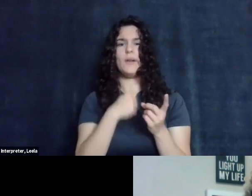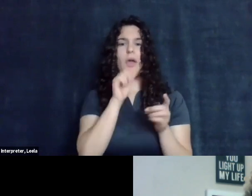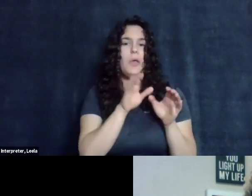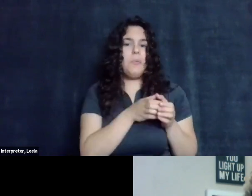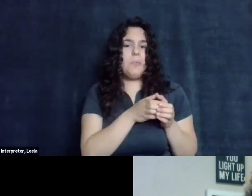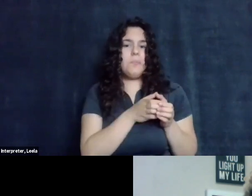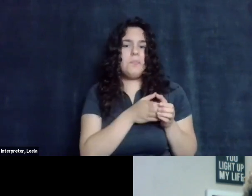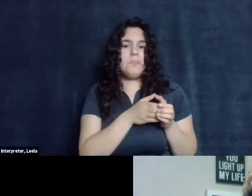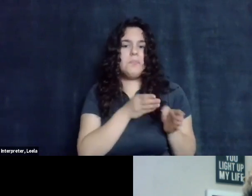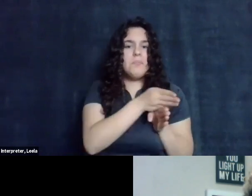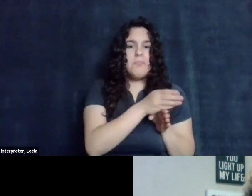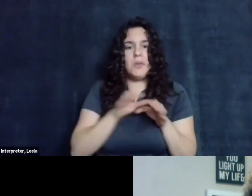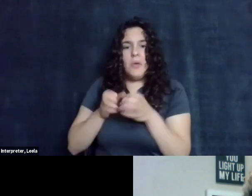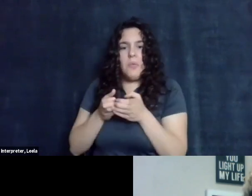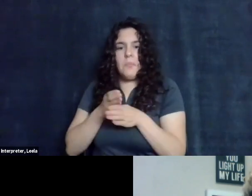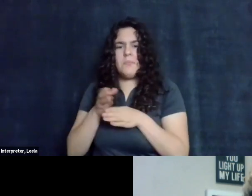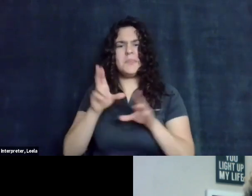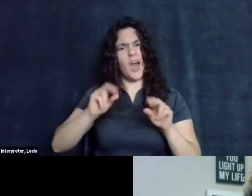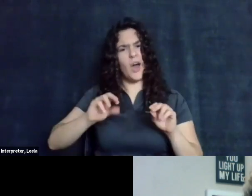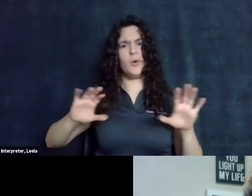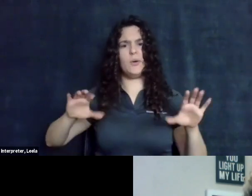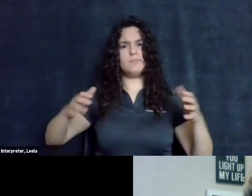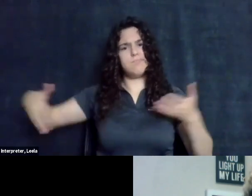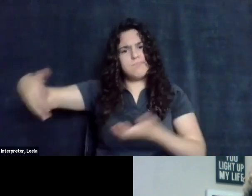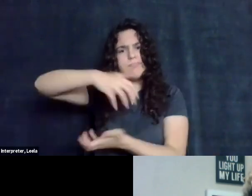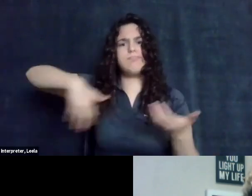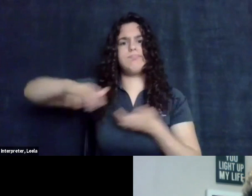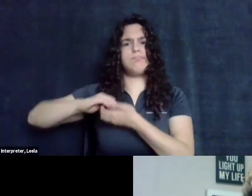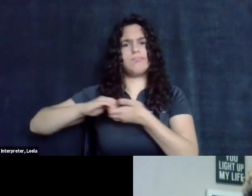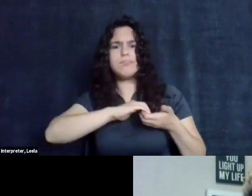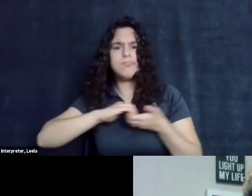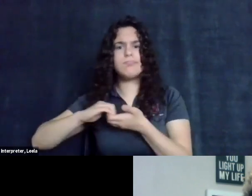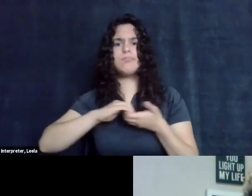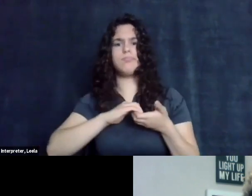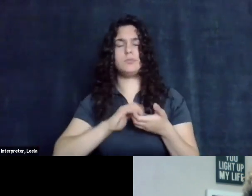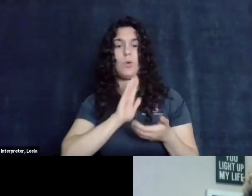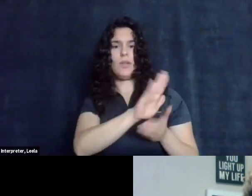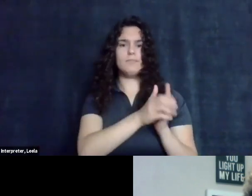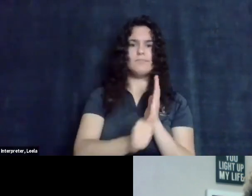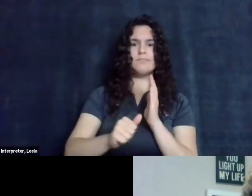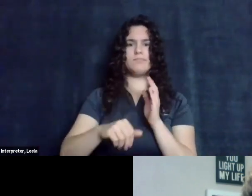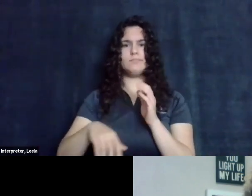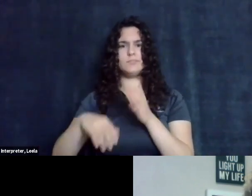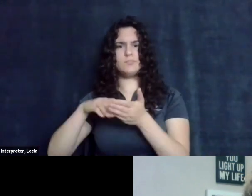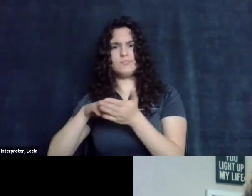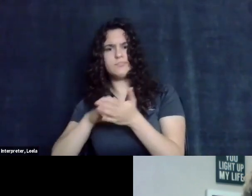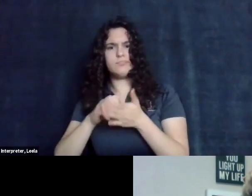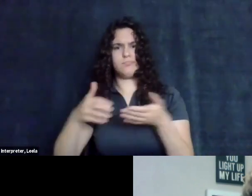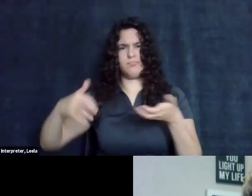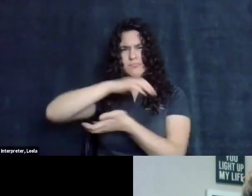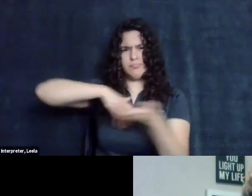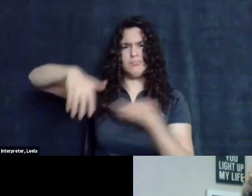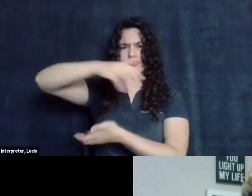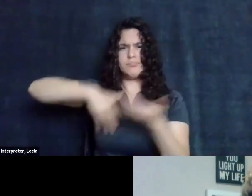one another, so we know each other's skills and strengths, and that the students also utilize,